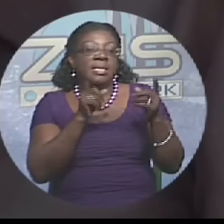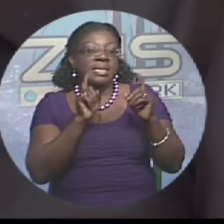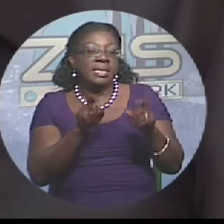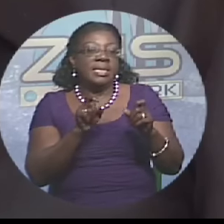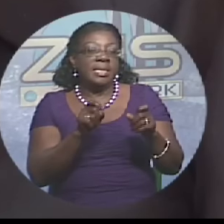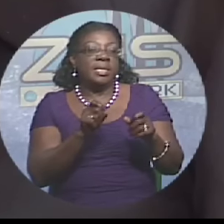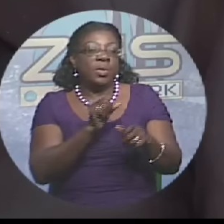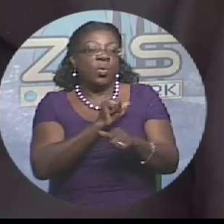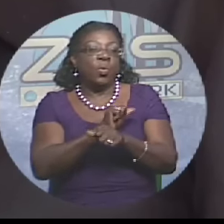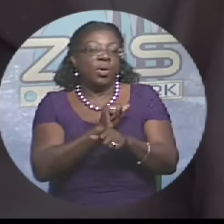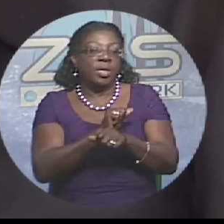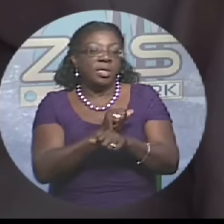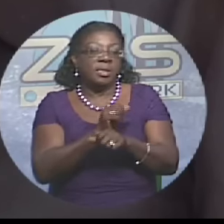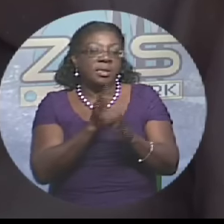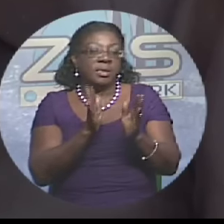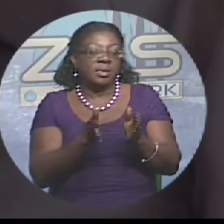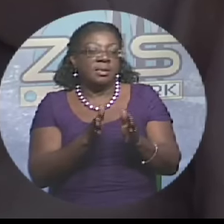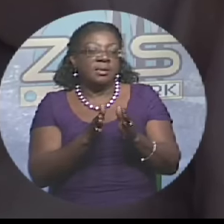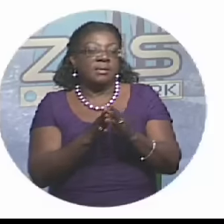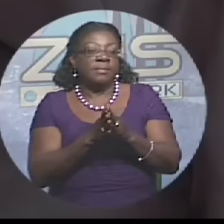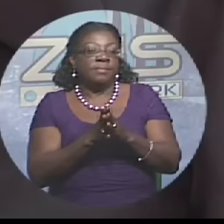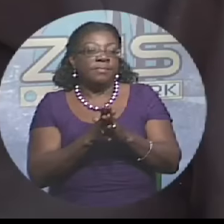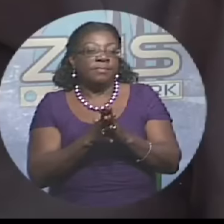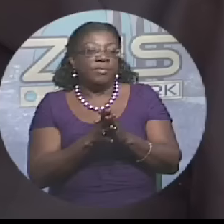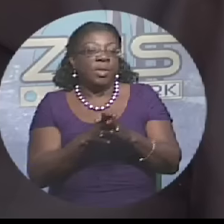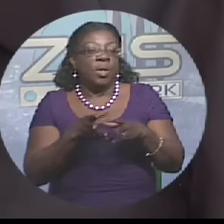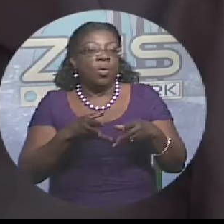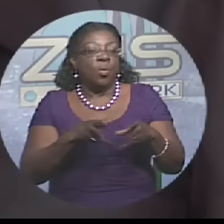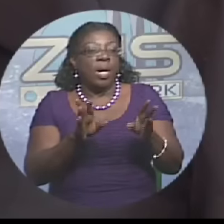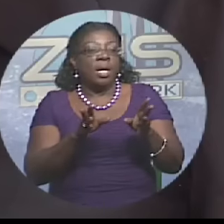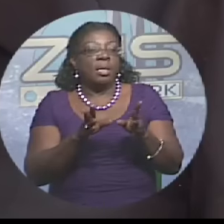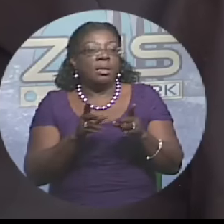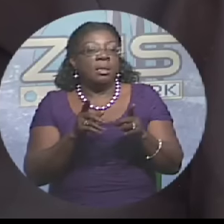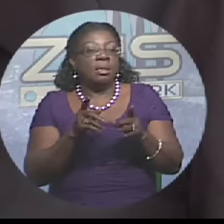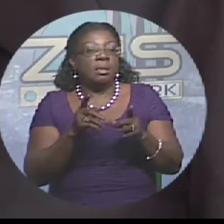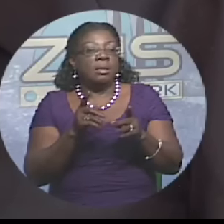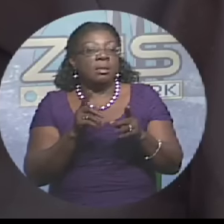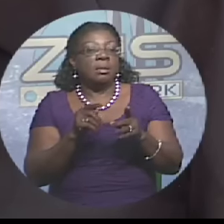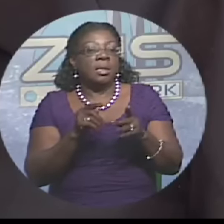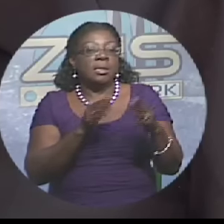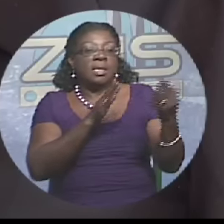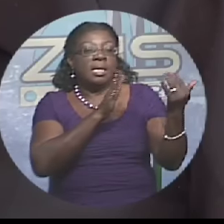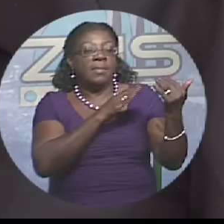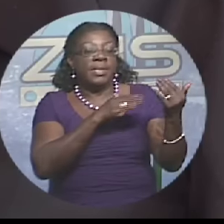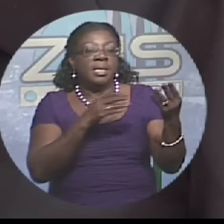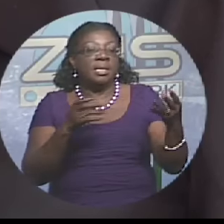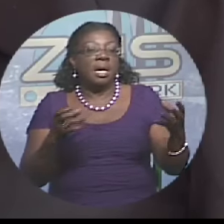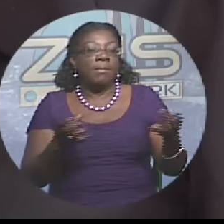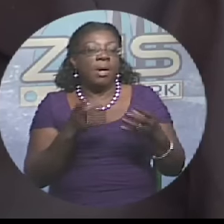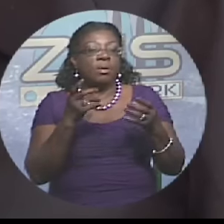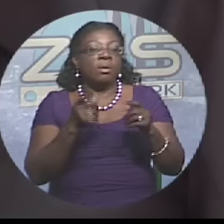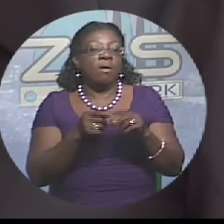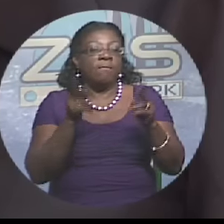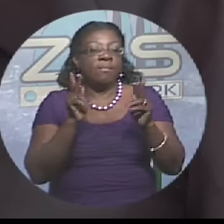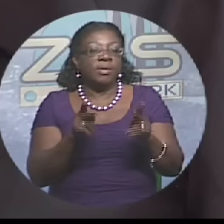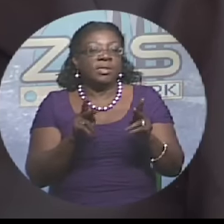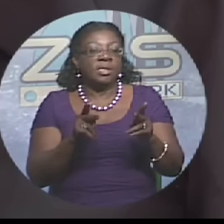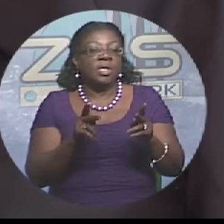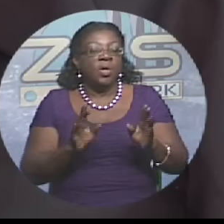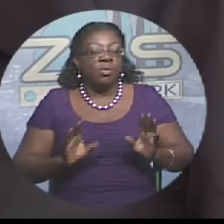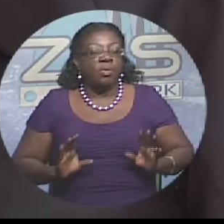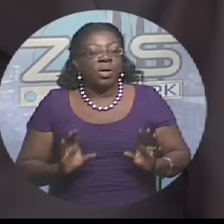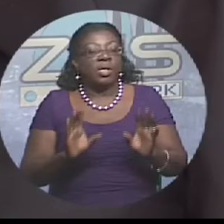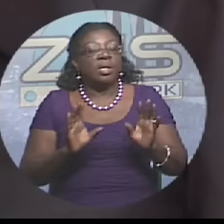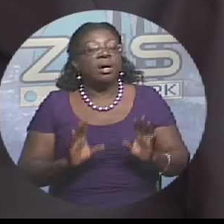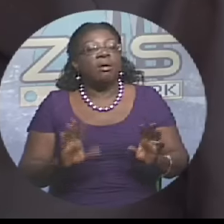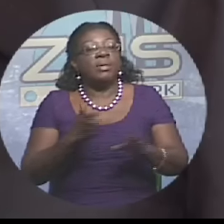property will open early in 2016. While it's a limited amount, we want to encourage those persons who are unemployed